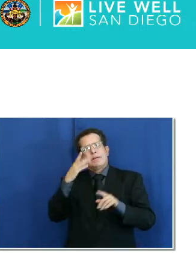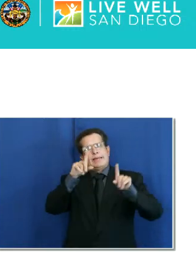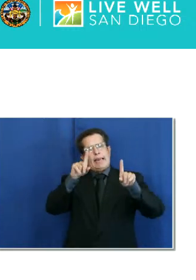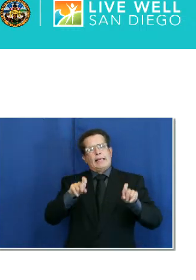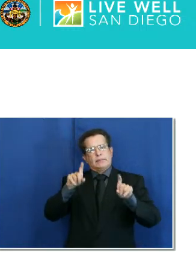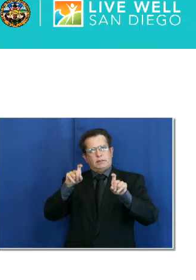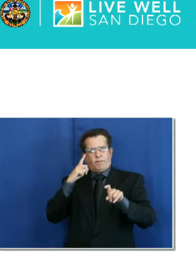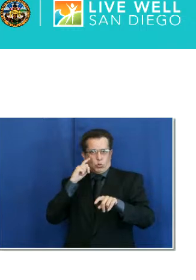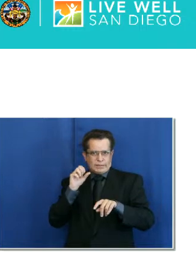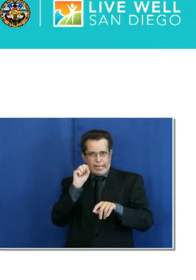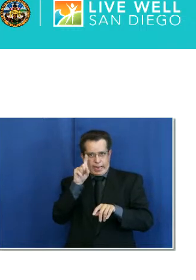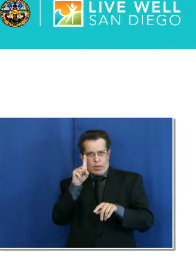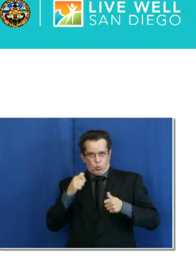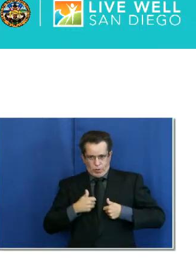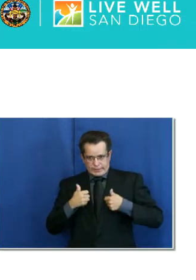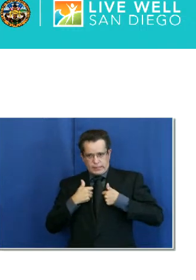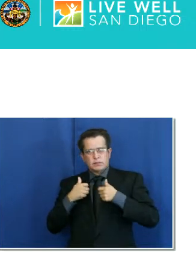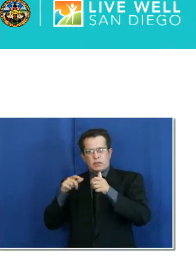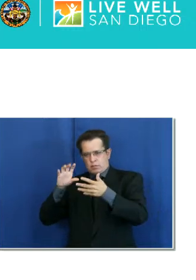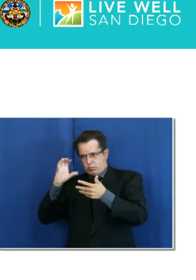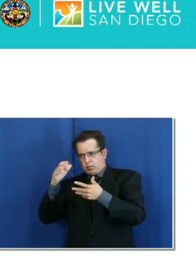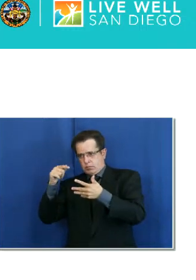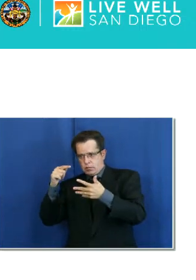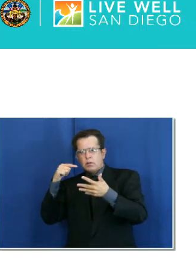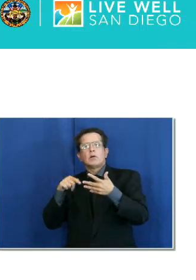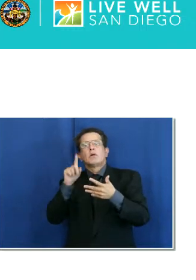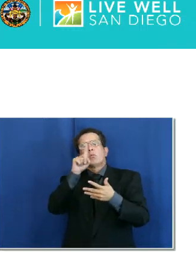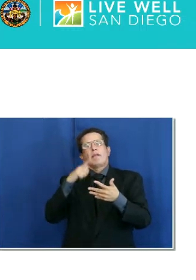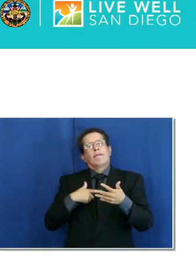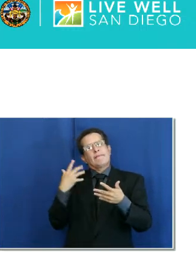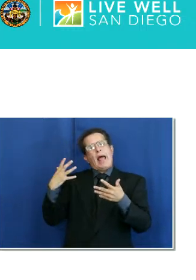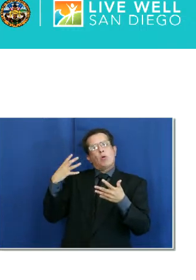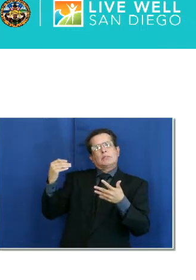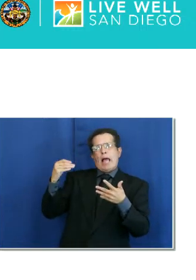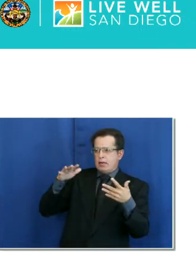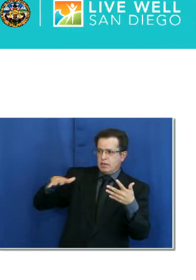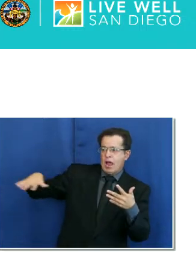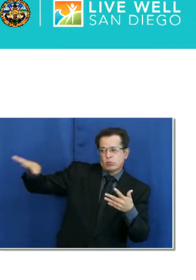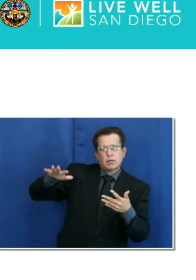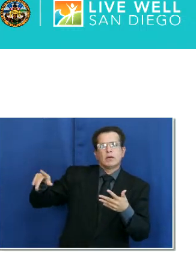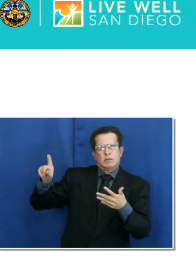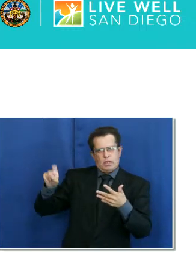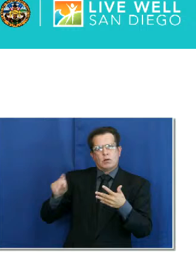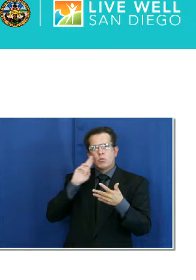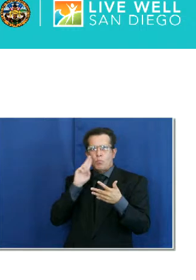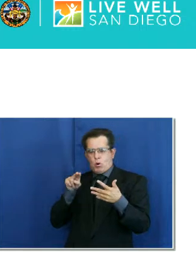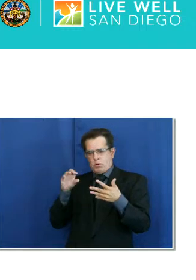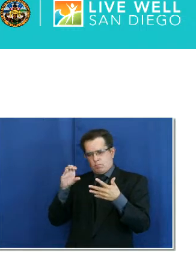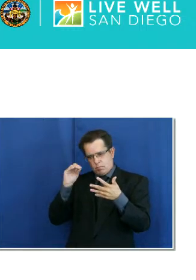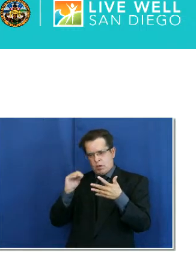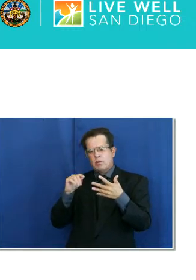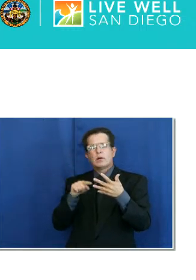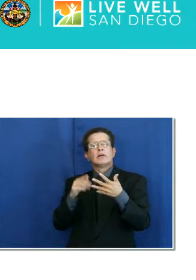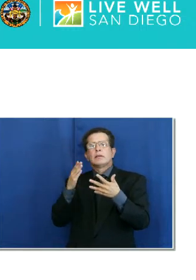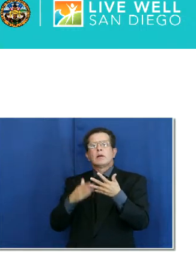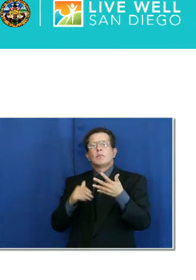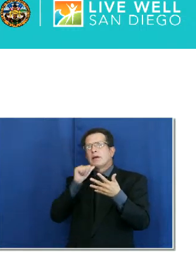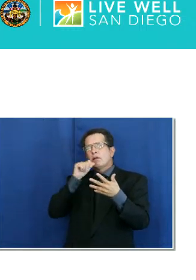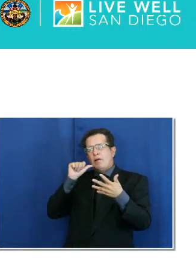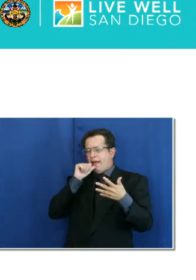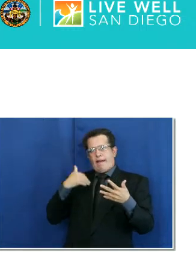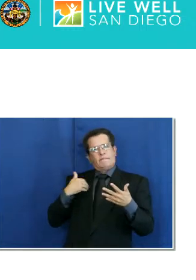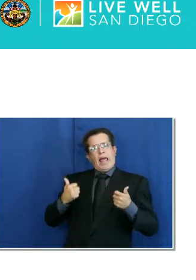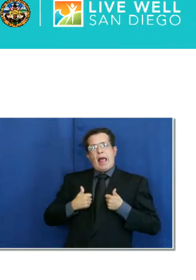residents only, plus tests with addresses outside of San Diego County and tests with incomplete